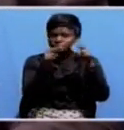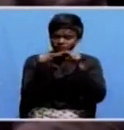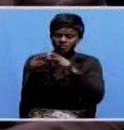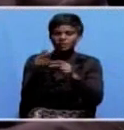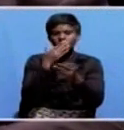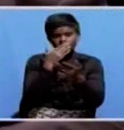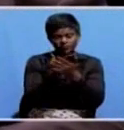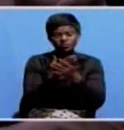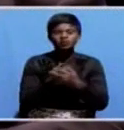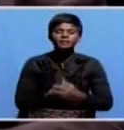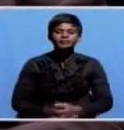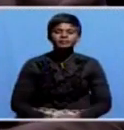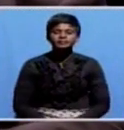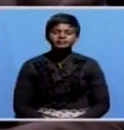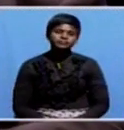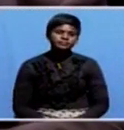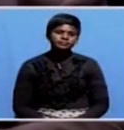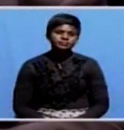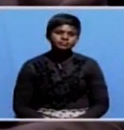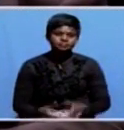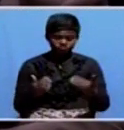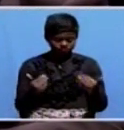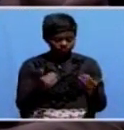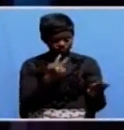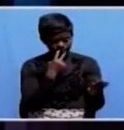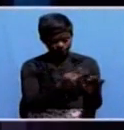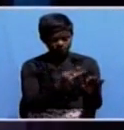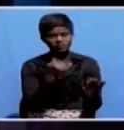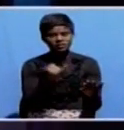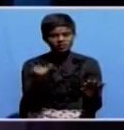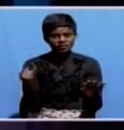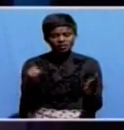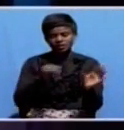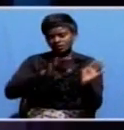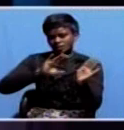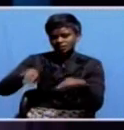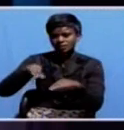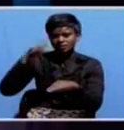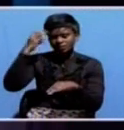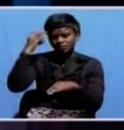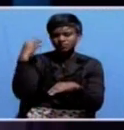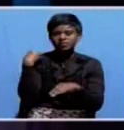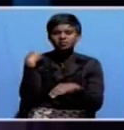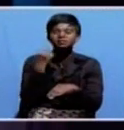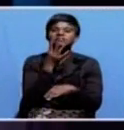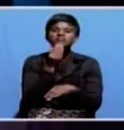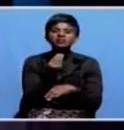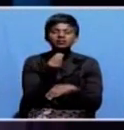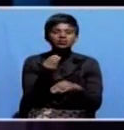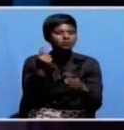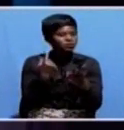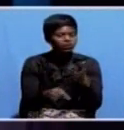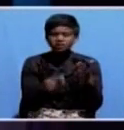positive in my view. Now, let's look at the issue of he left office, and probably that's when